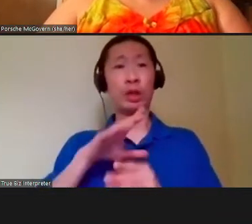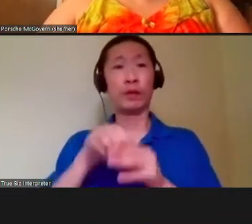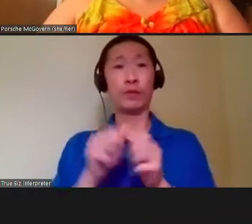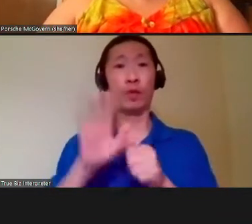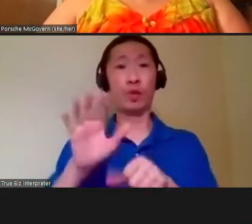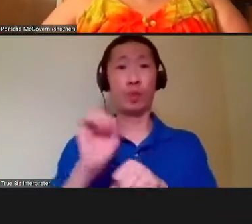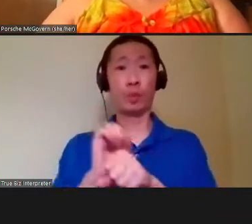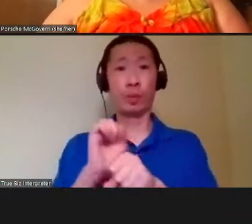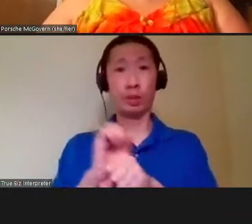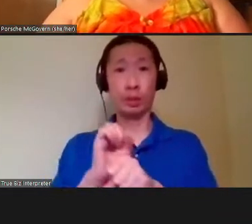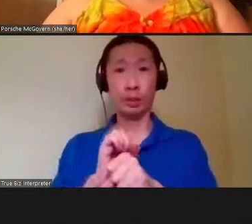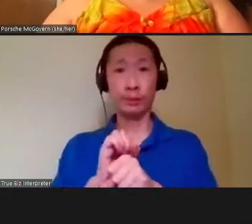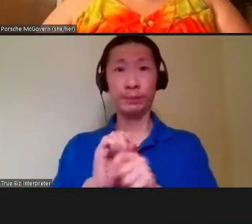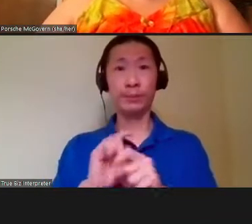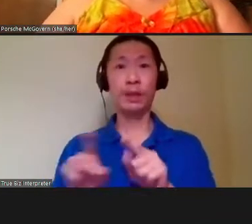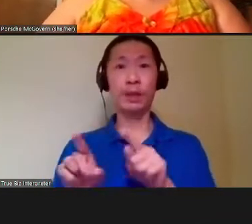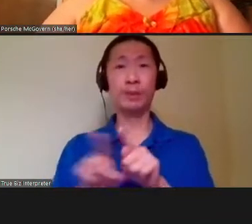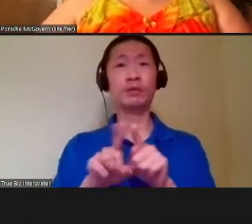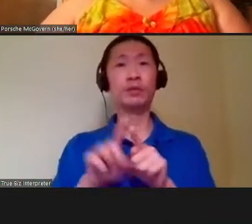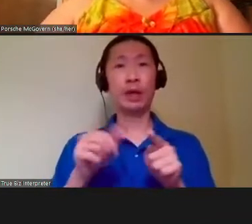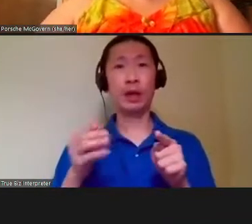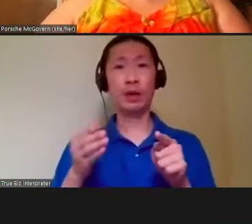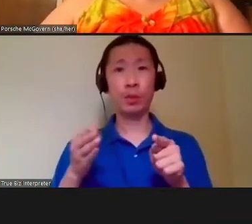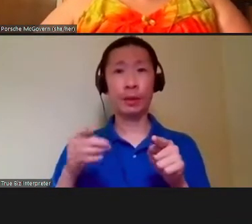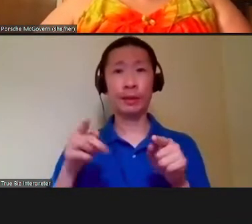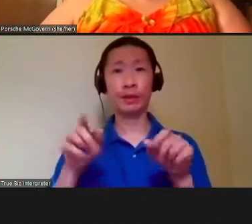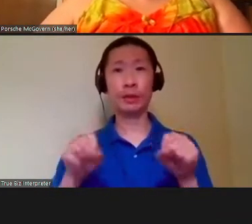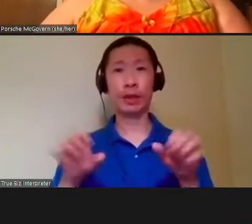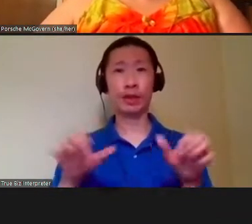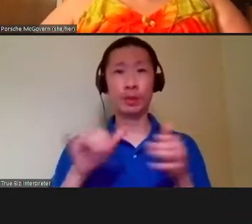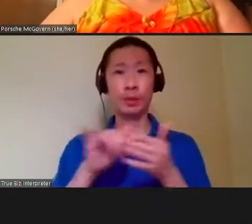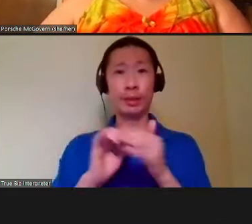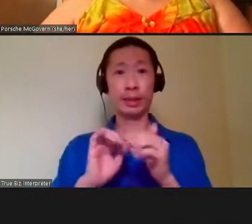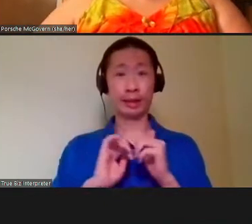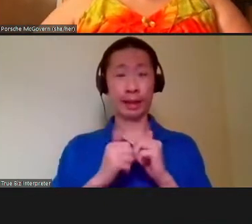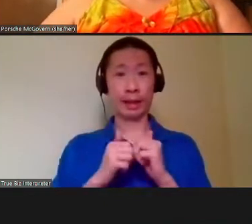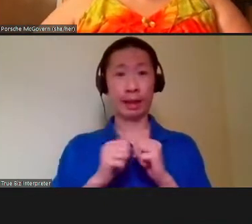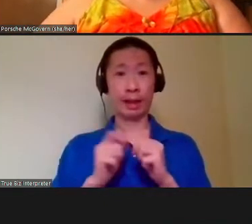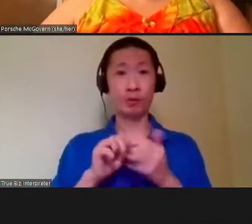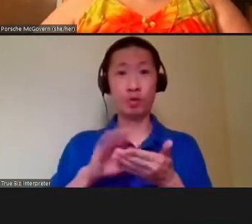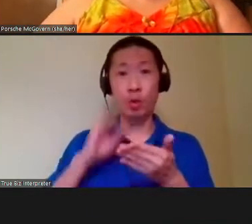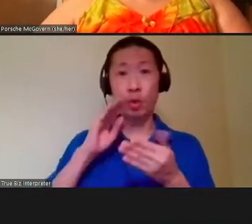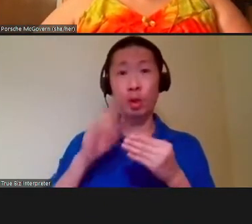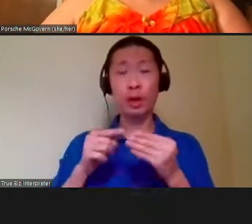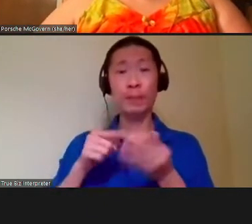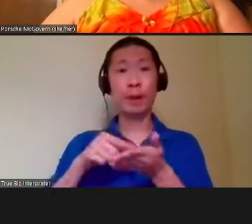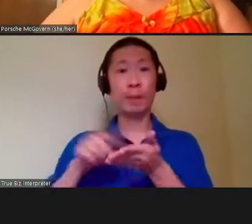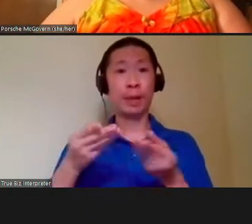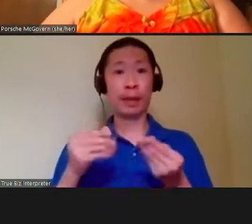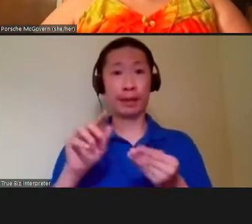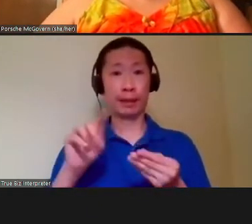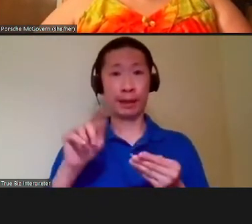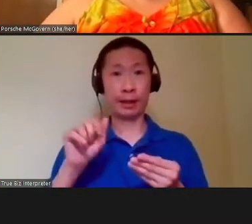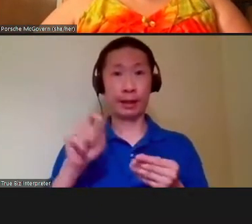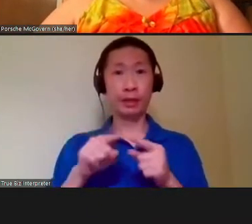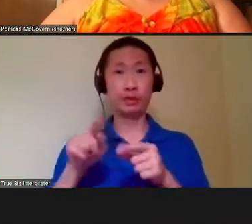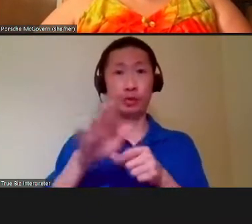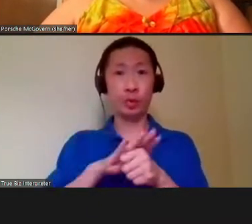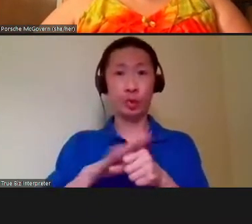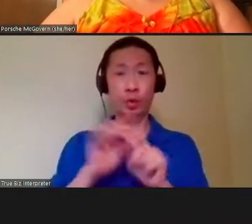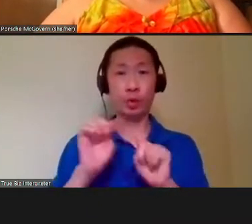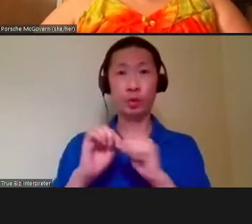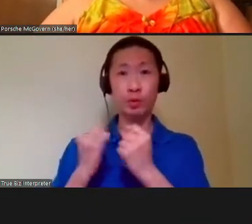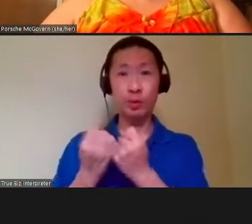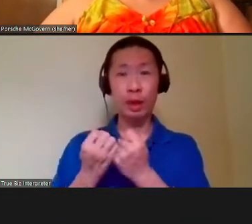practice. But other ways that you can do that are to find out about paying land tax to your local tribe, go